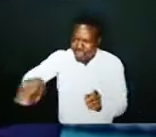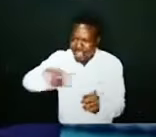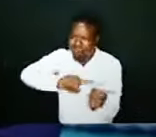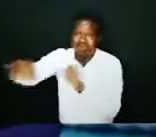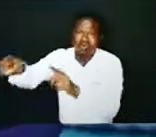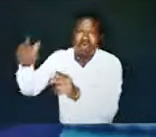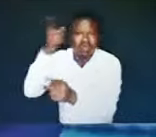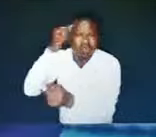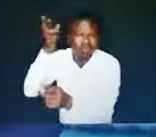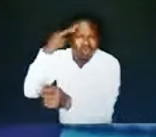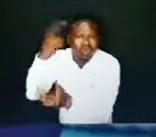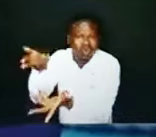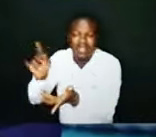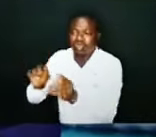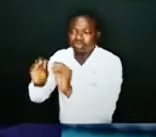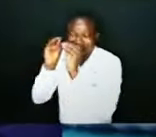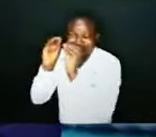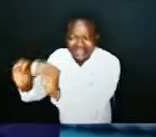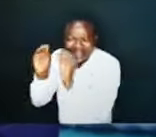And